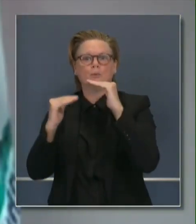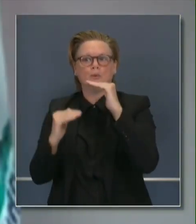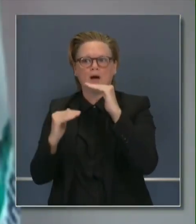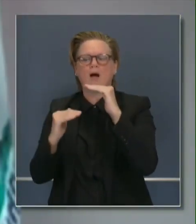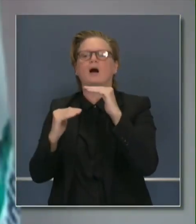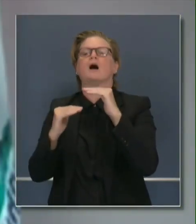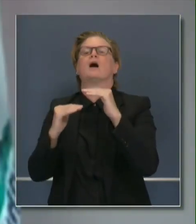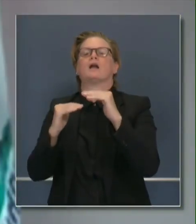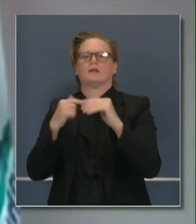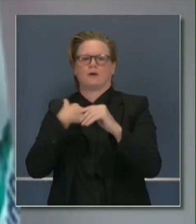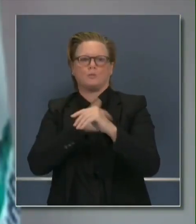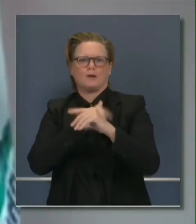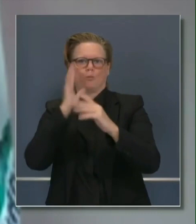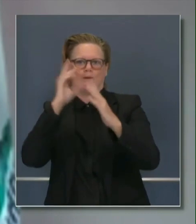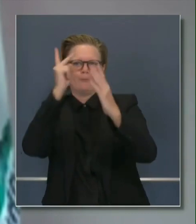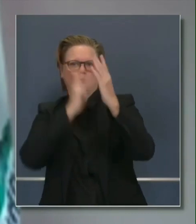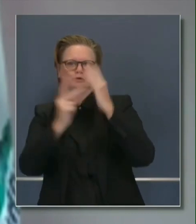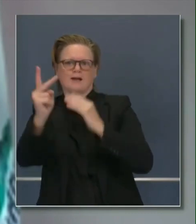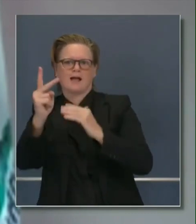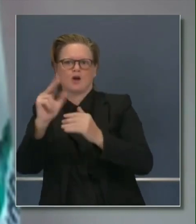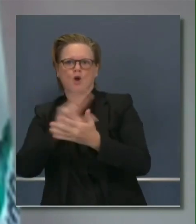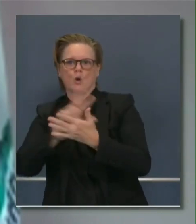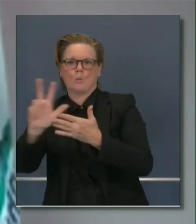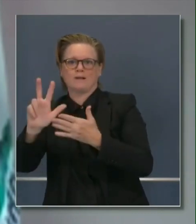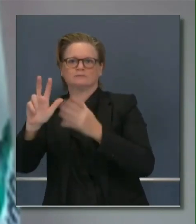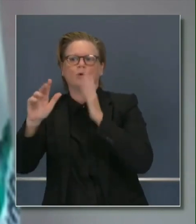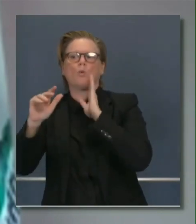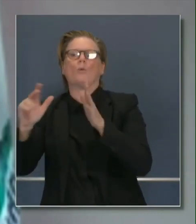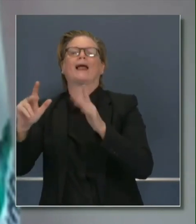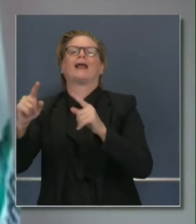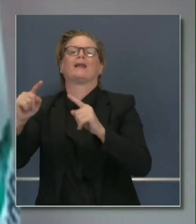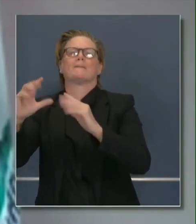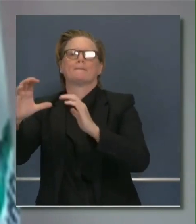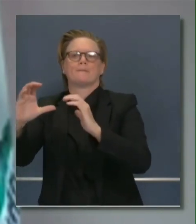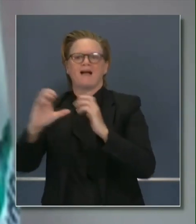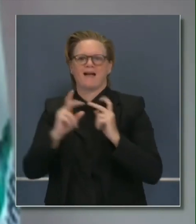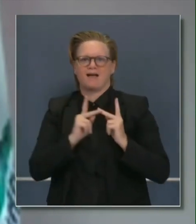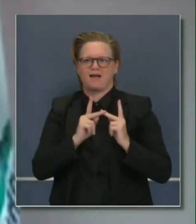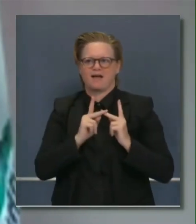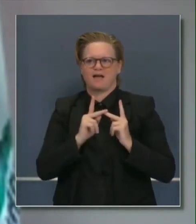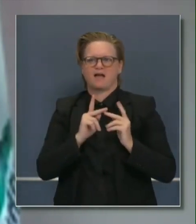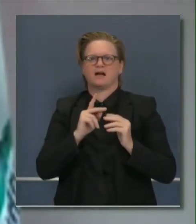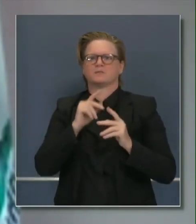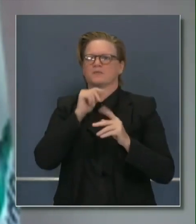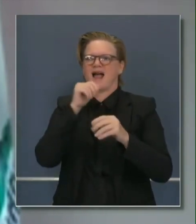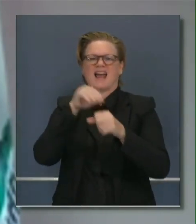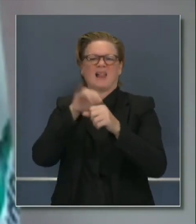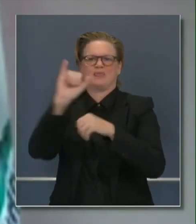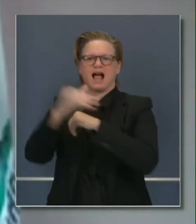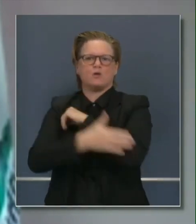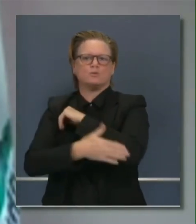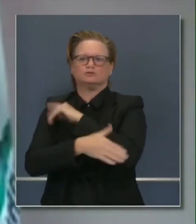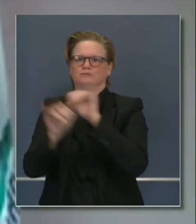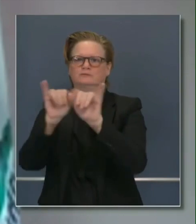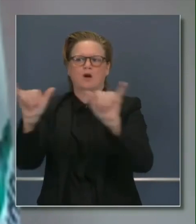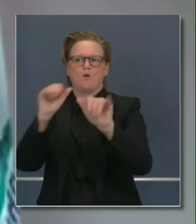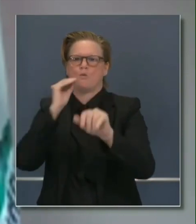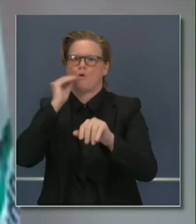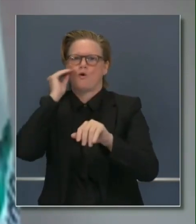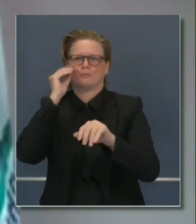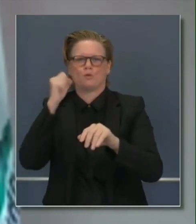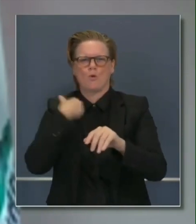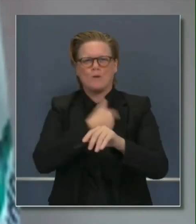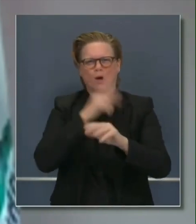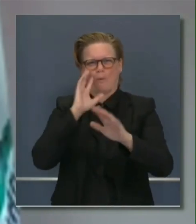what will be happening in that region's ICU system, hospital system, about 4 weeks after that. And you might ask, why 4